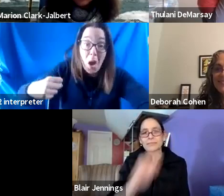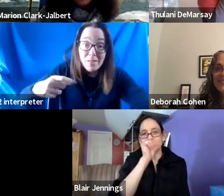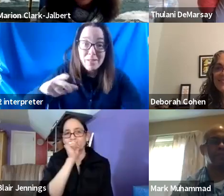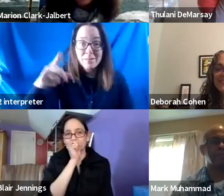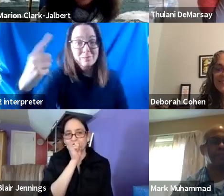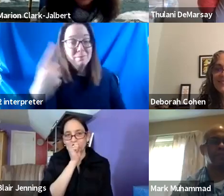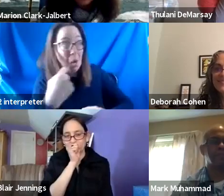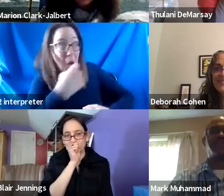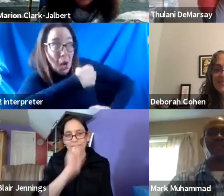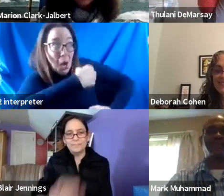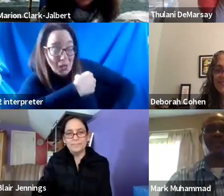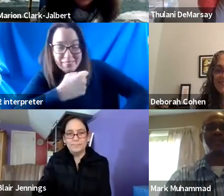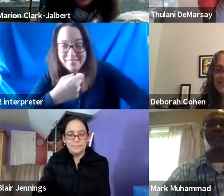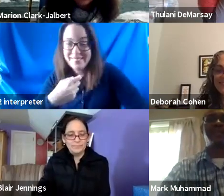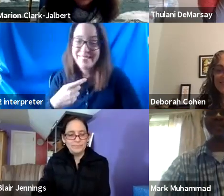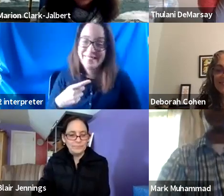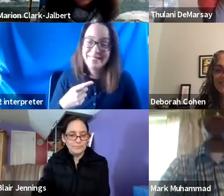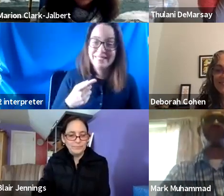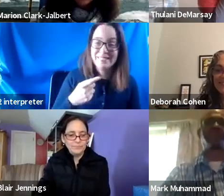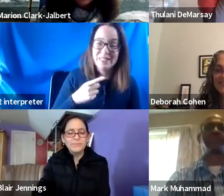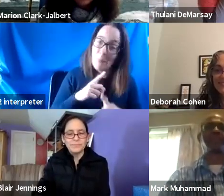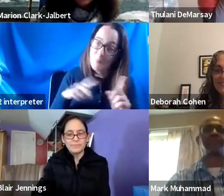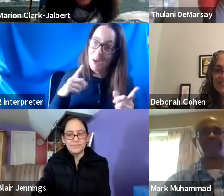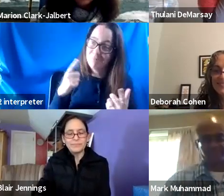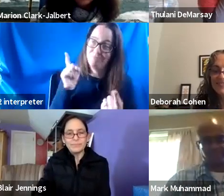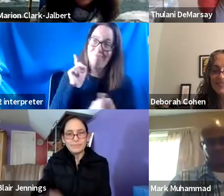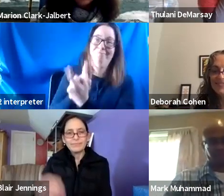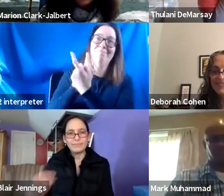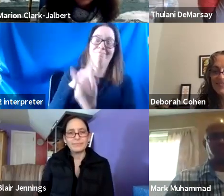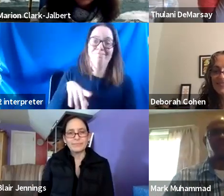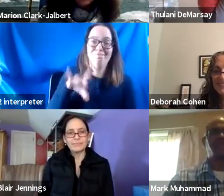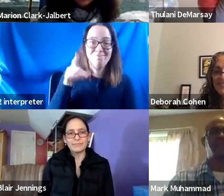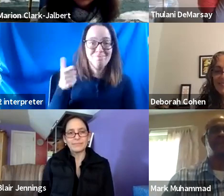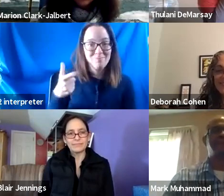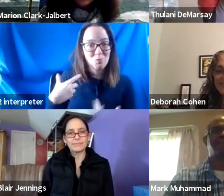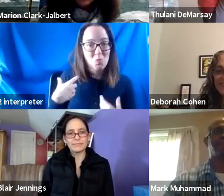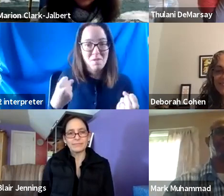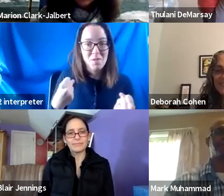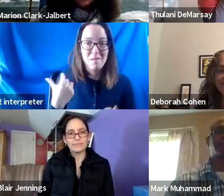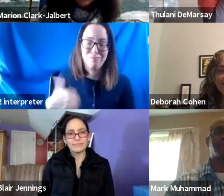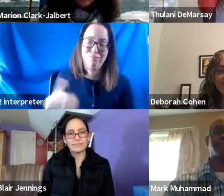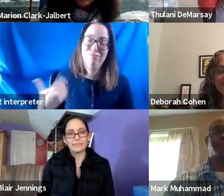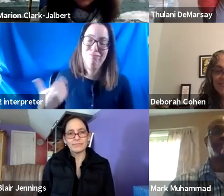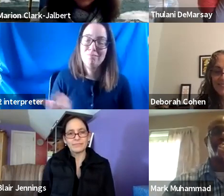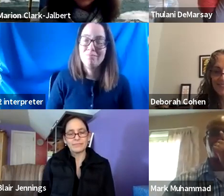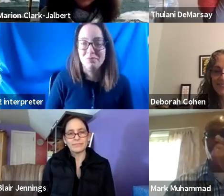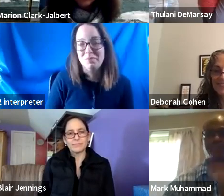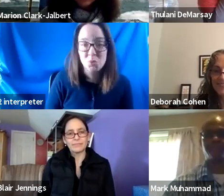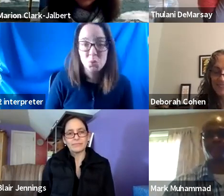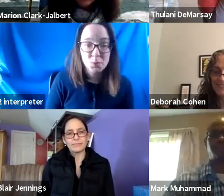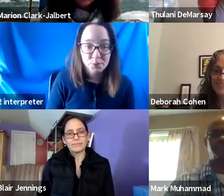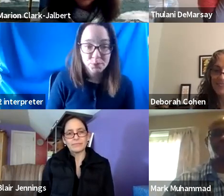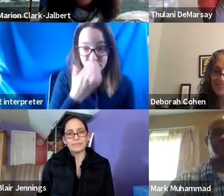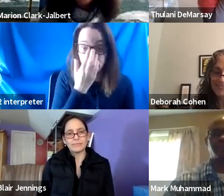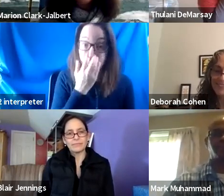complete strangers an hour before he came in. And so it was just wonderful having the guy